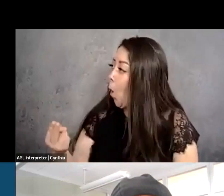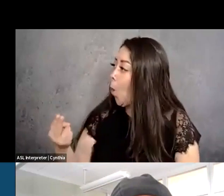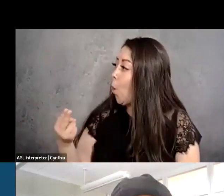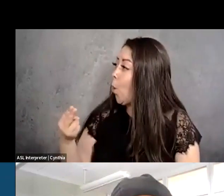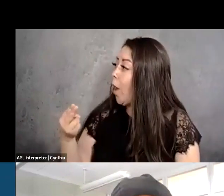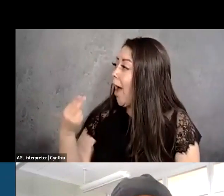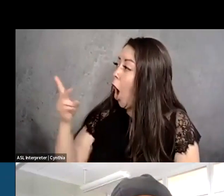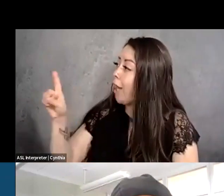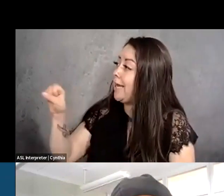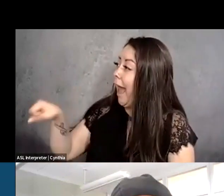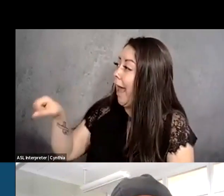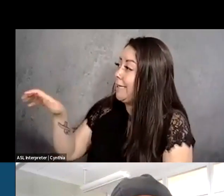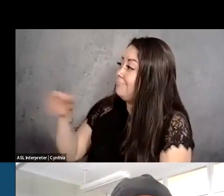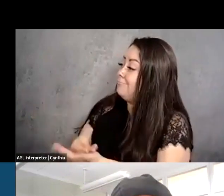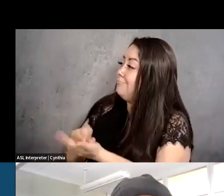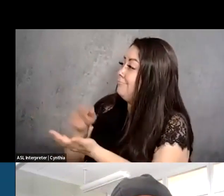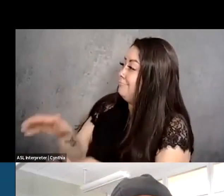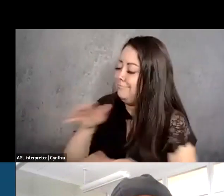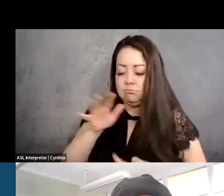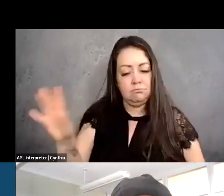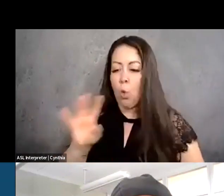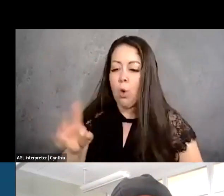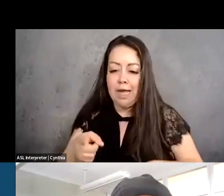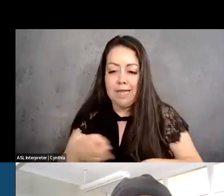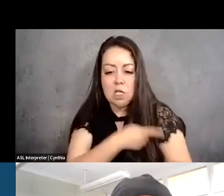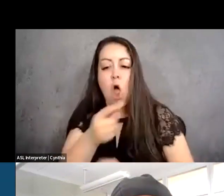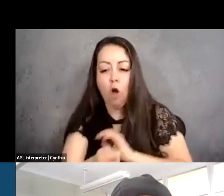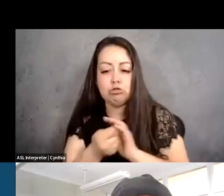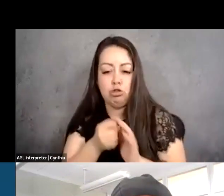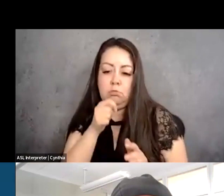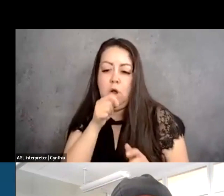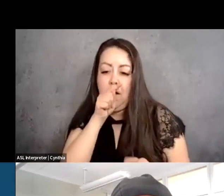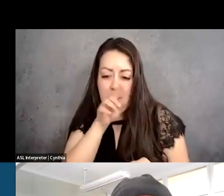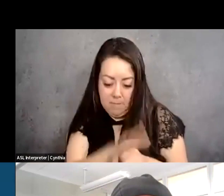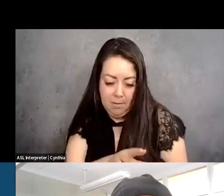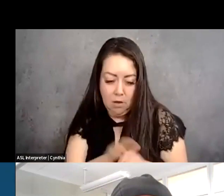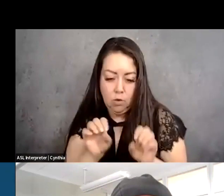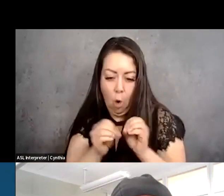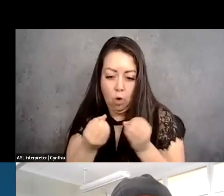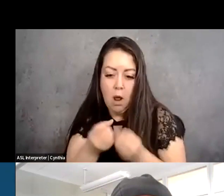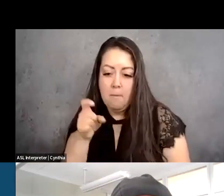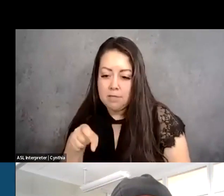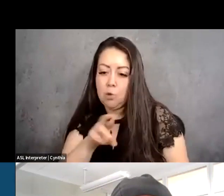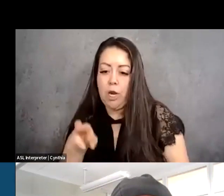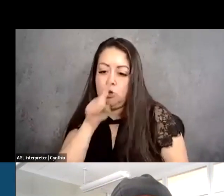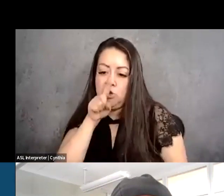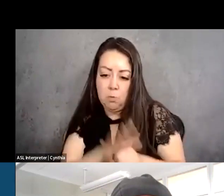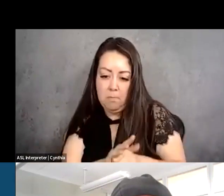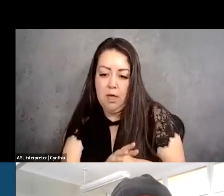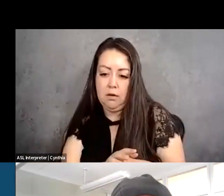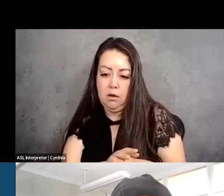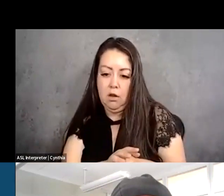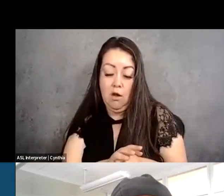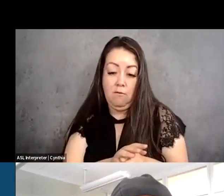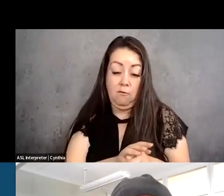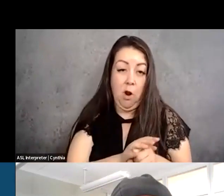HUD, but that this is a long-term commitment that an organization is really prepared to make, and that they're, from the leadership down, are